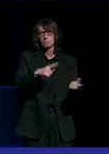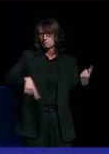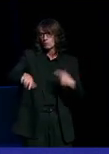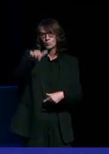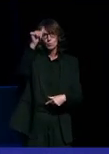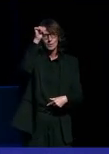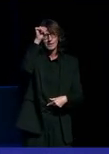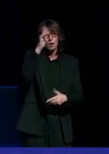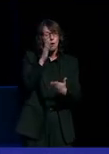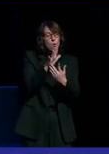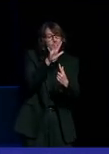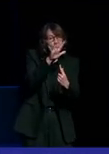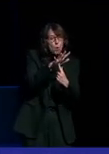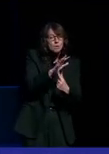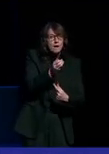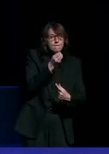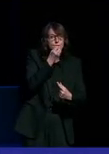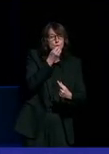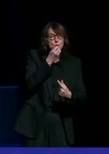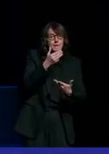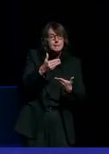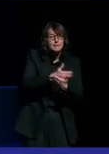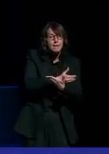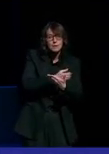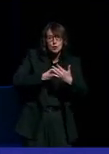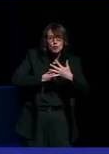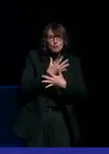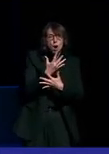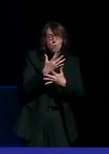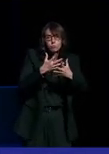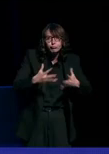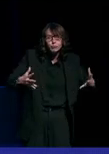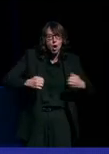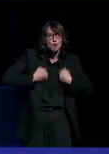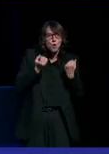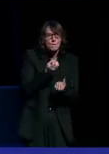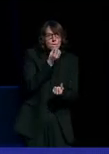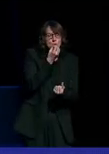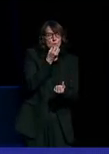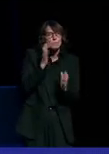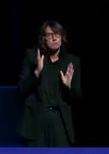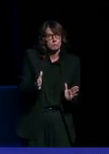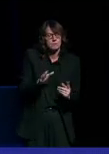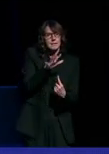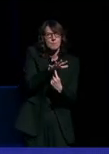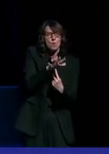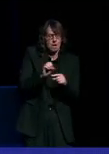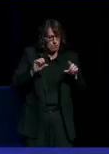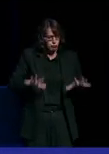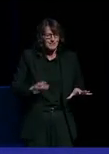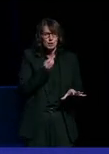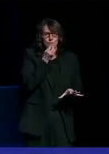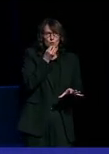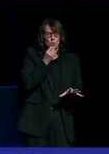importance of food security. It is crucial for our national resilience, and we must boost it further still. British food